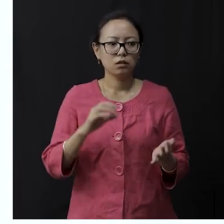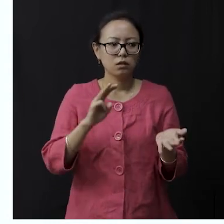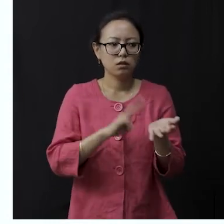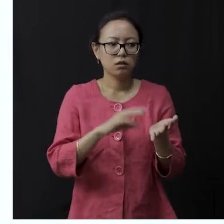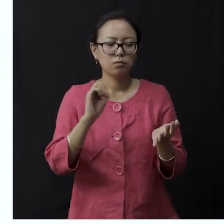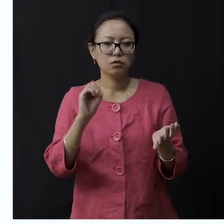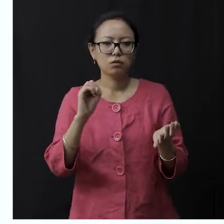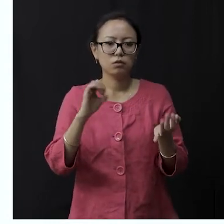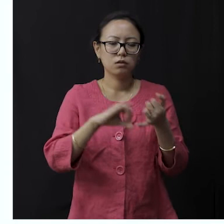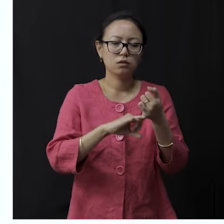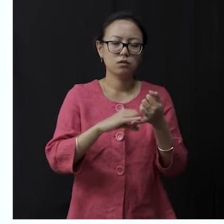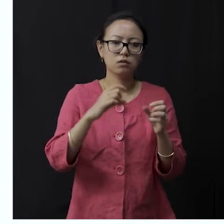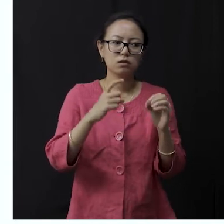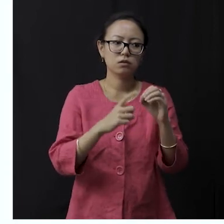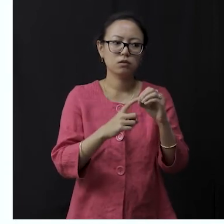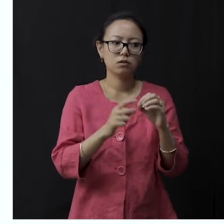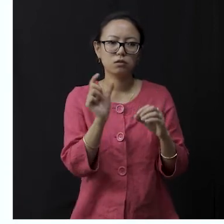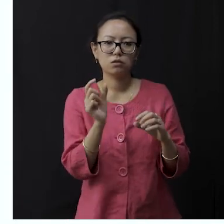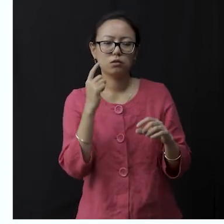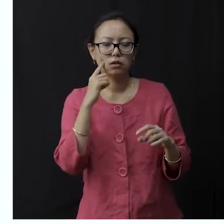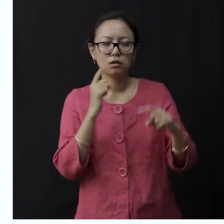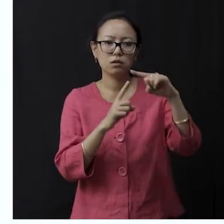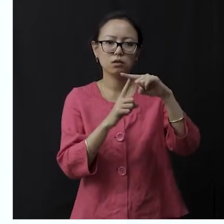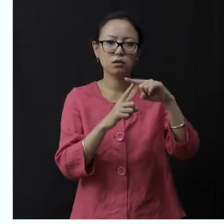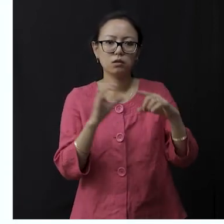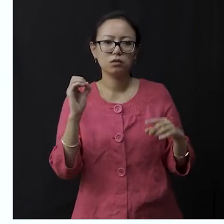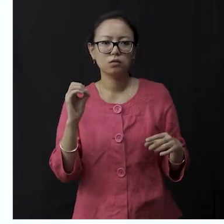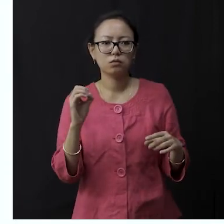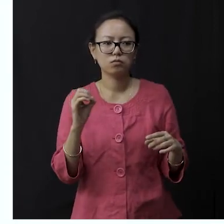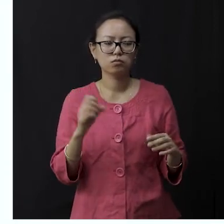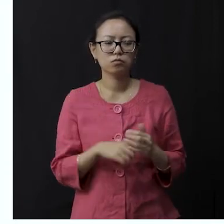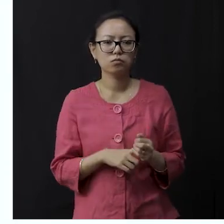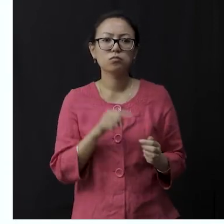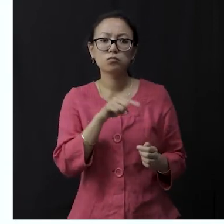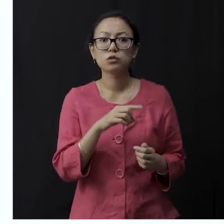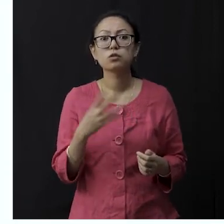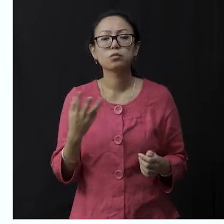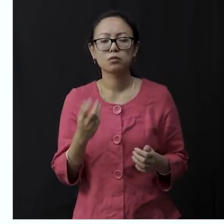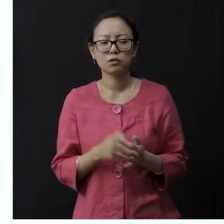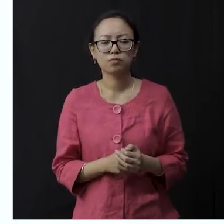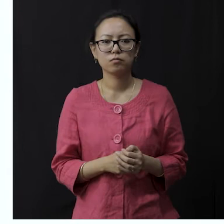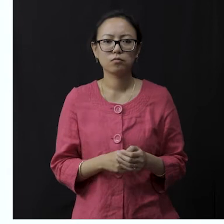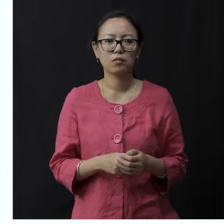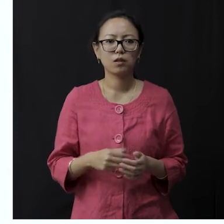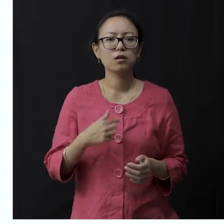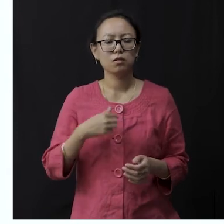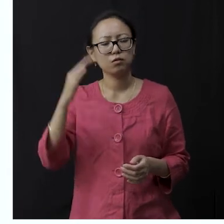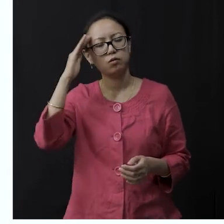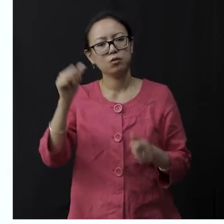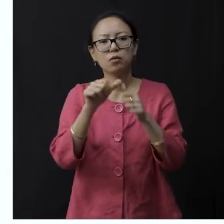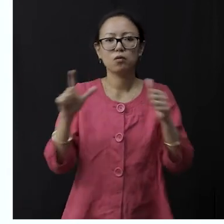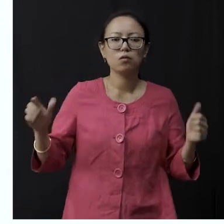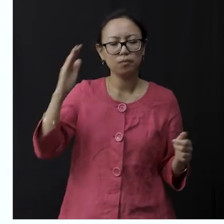M-O-S-Q-U-I-T-O, mosquito. What a mosquito. I'm sure you all know this. I'm very sure, right? Because when we sleep and when it